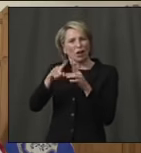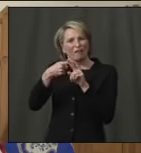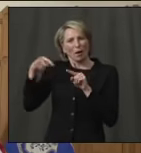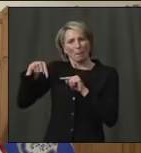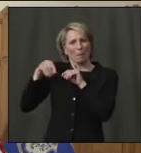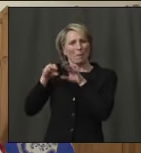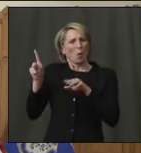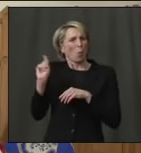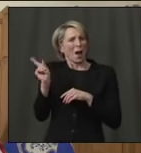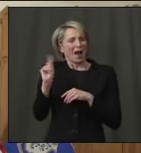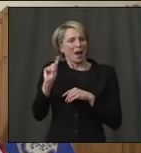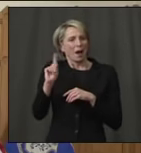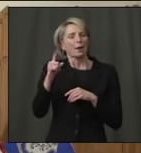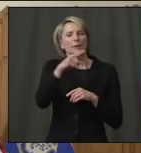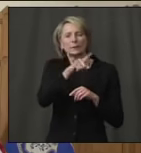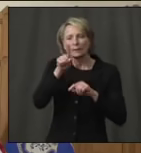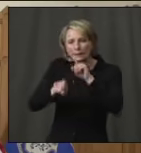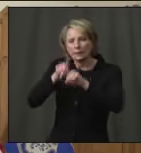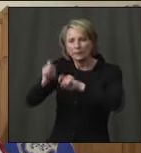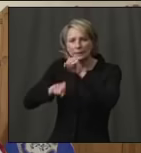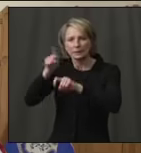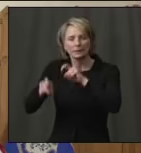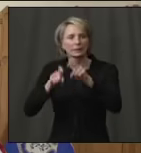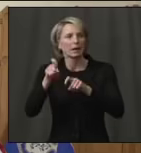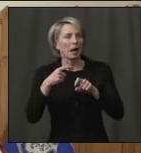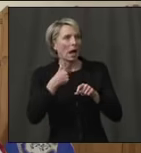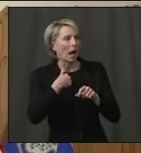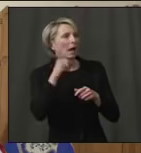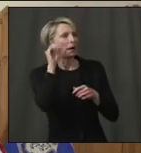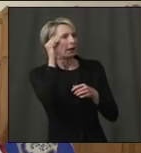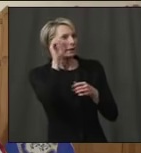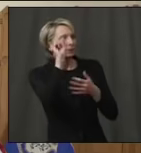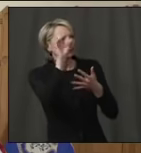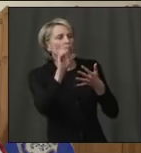bring it into the house. And I had gone to 3 places. So